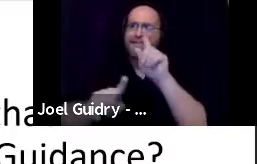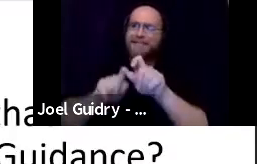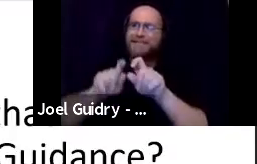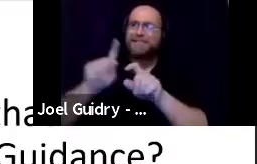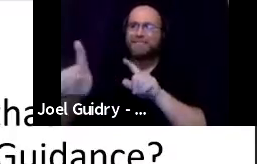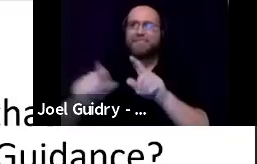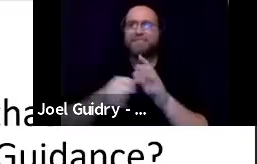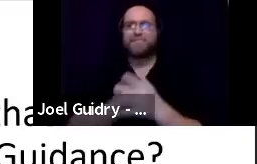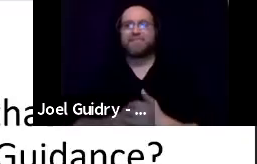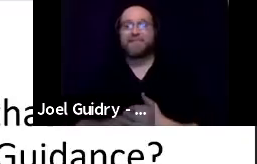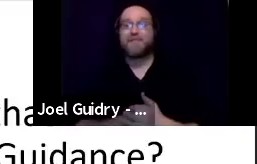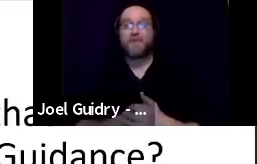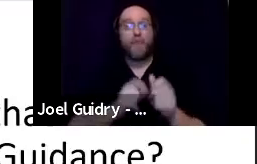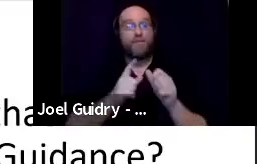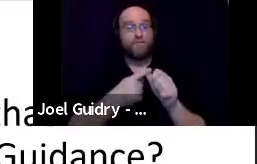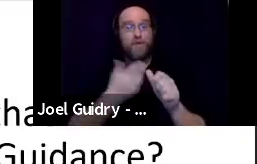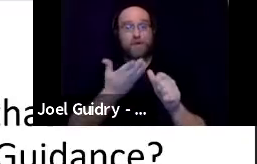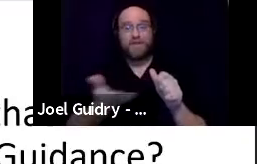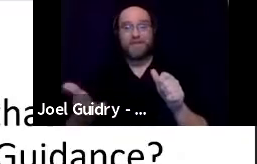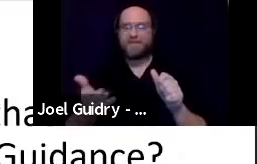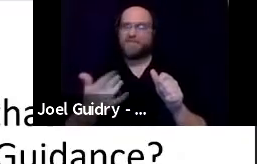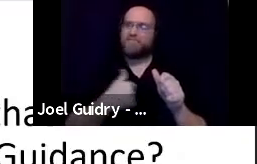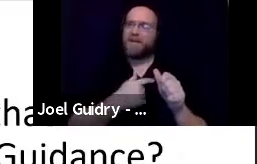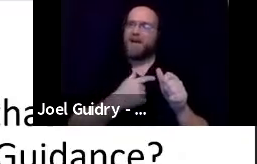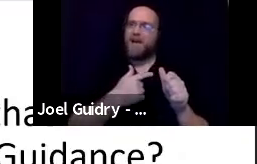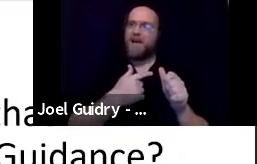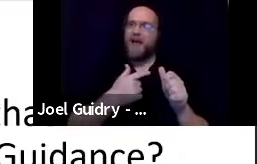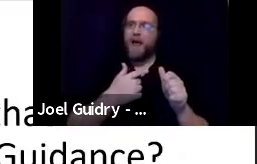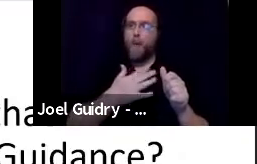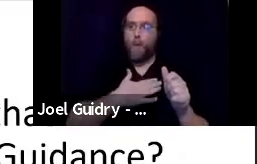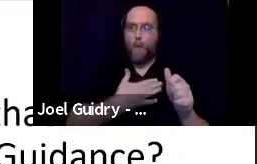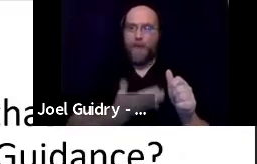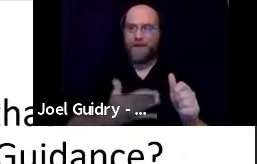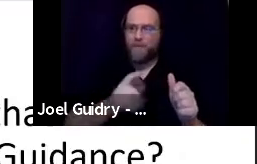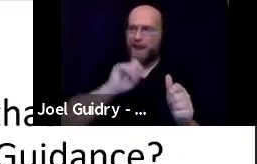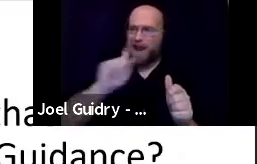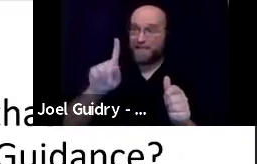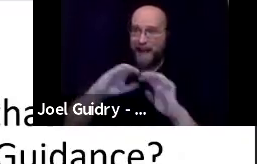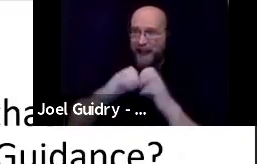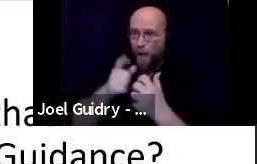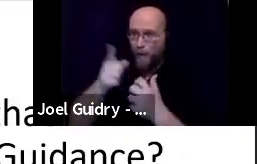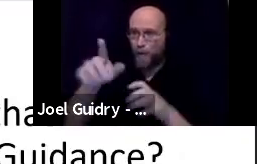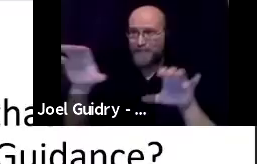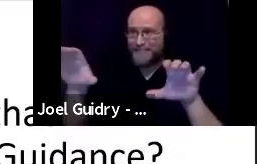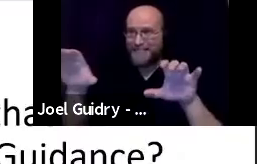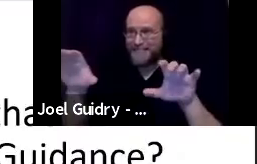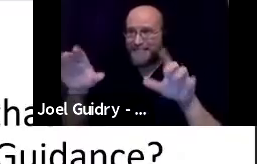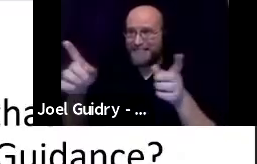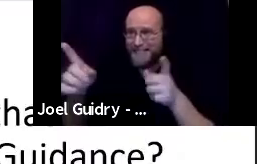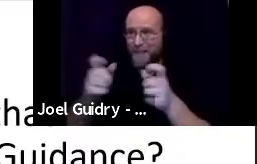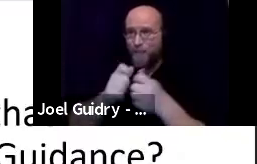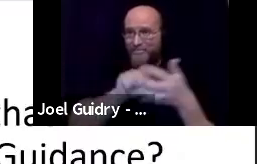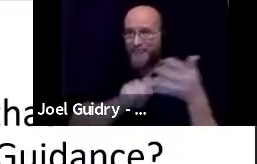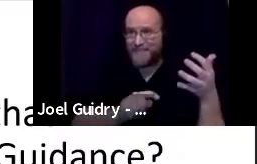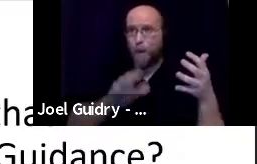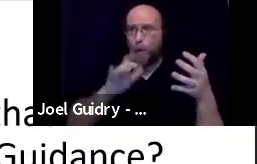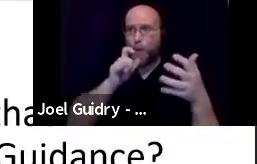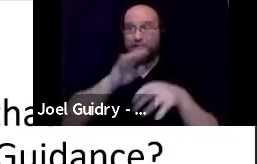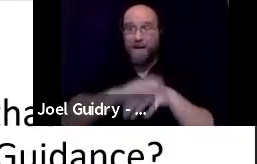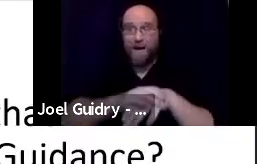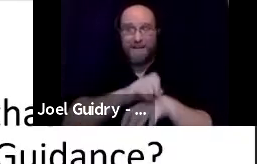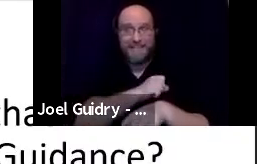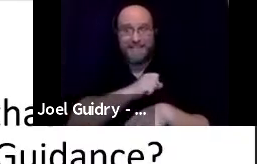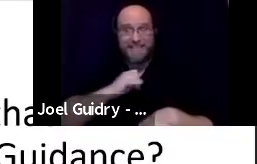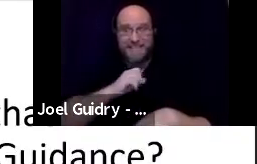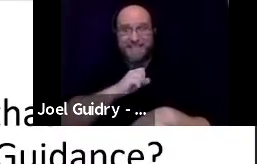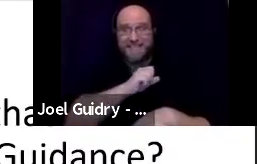Be willing to ask, how are we dealing with this? How are we dealing with safety committees? Who's on the safety committee? Do I know who's on the